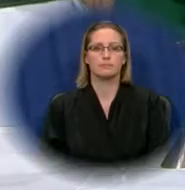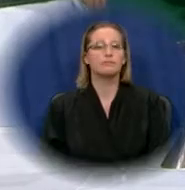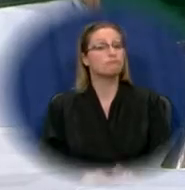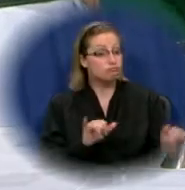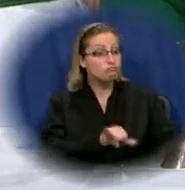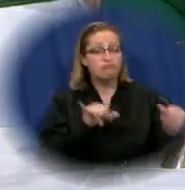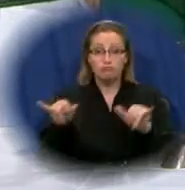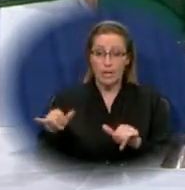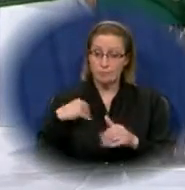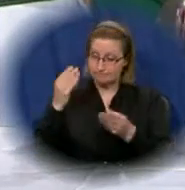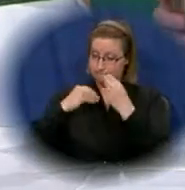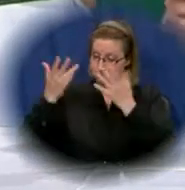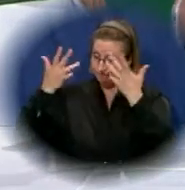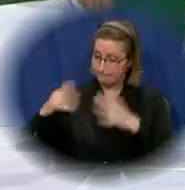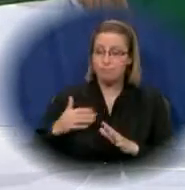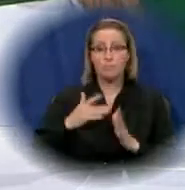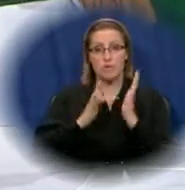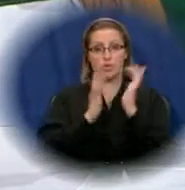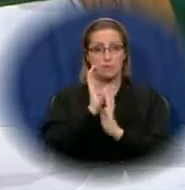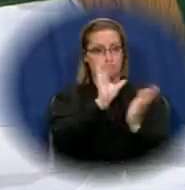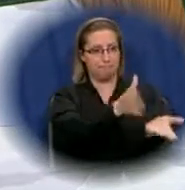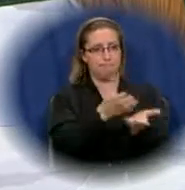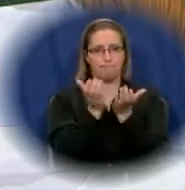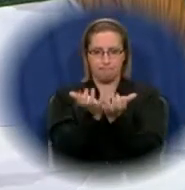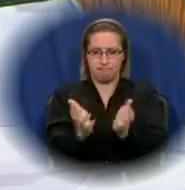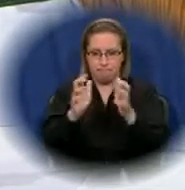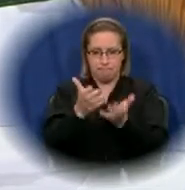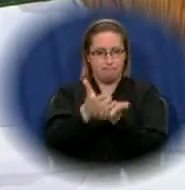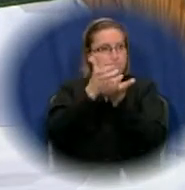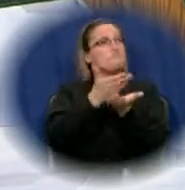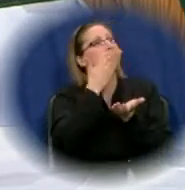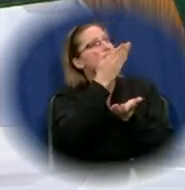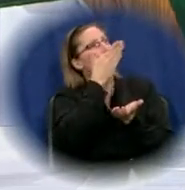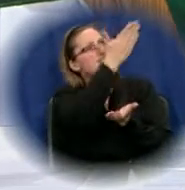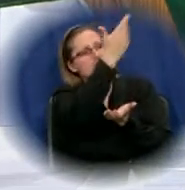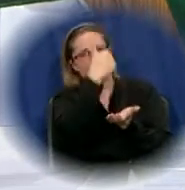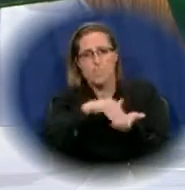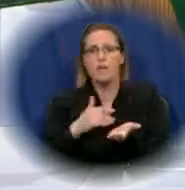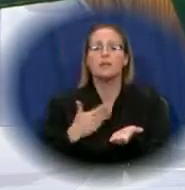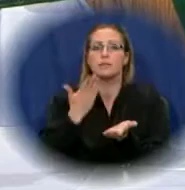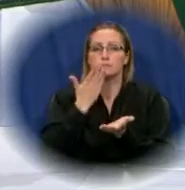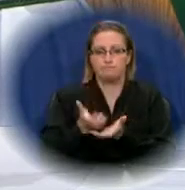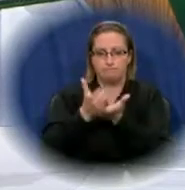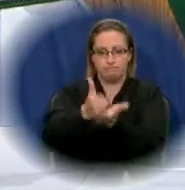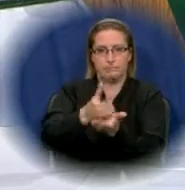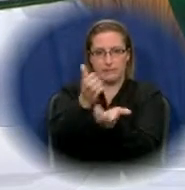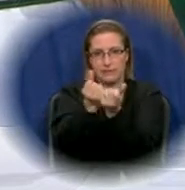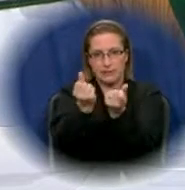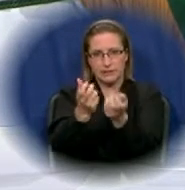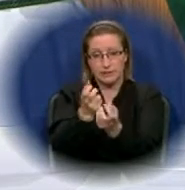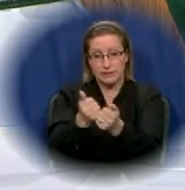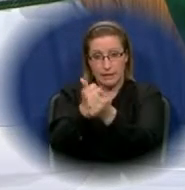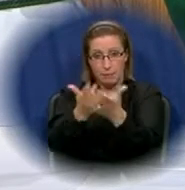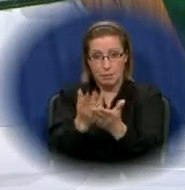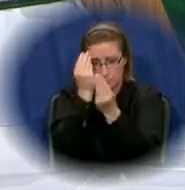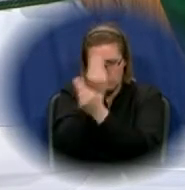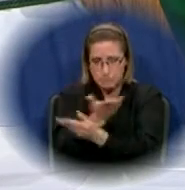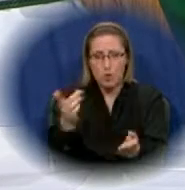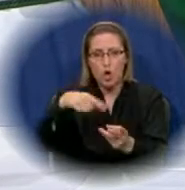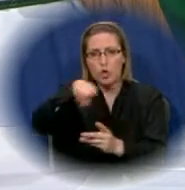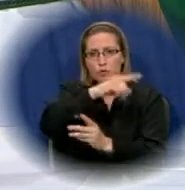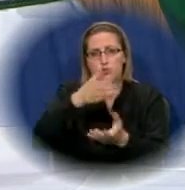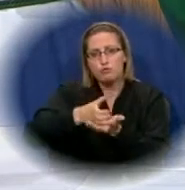In a similar way, when supper was ended, he took the chalice, and once more giving thanks, he gave it to his disciples, saying, "Take this, all of you, and drink from